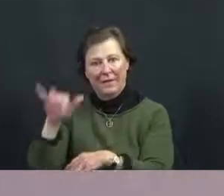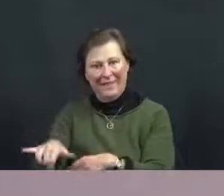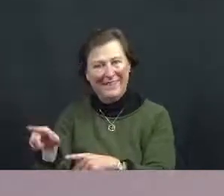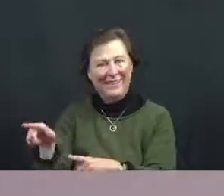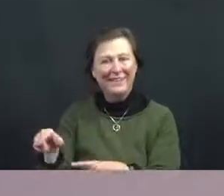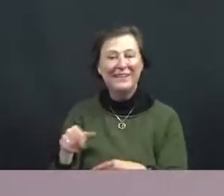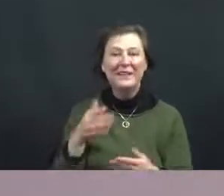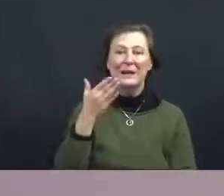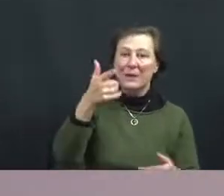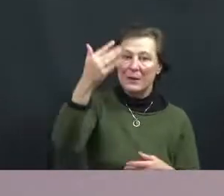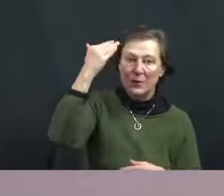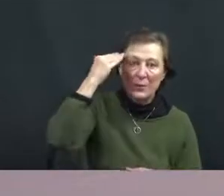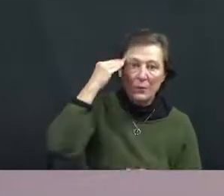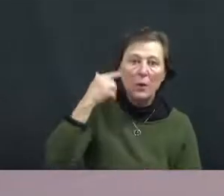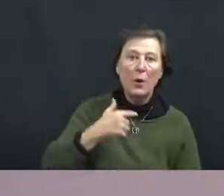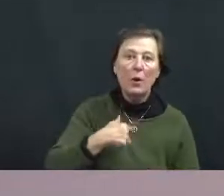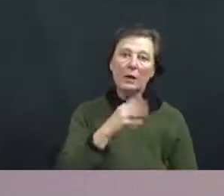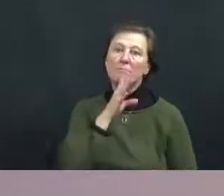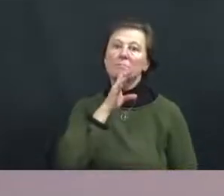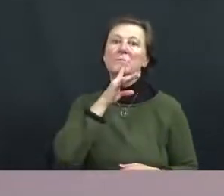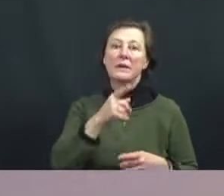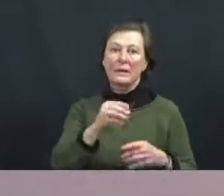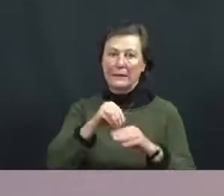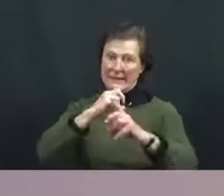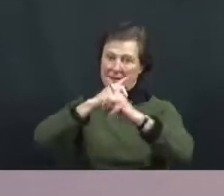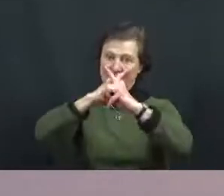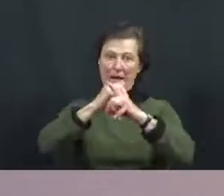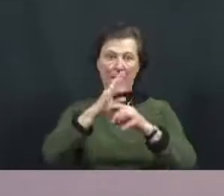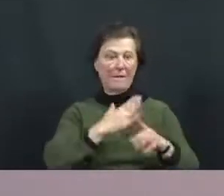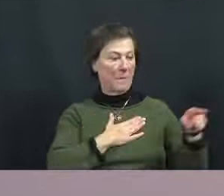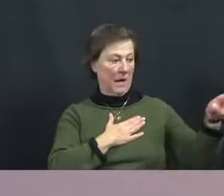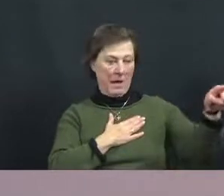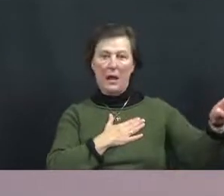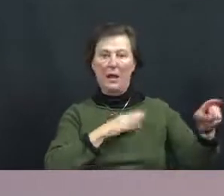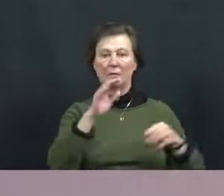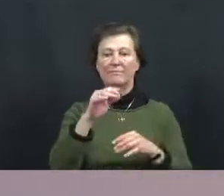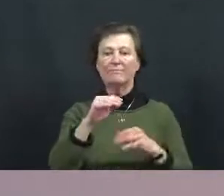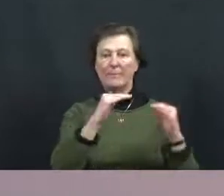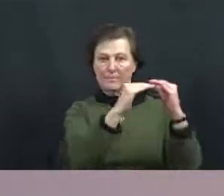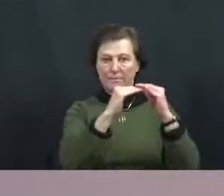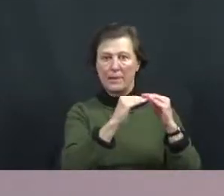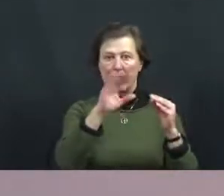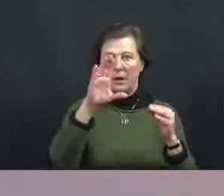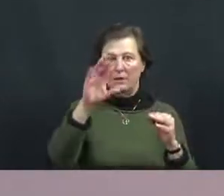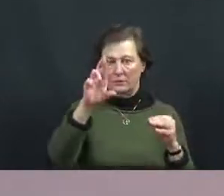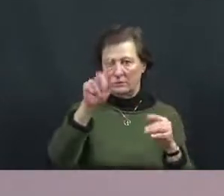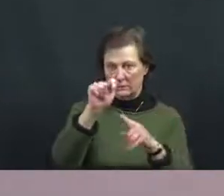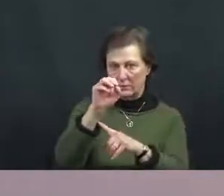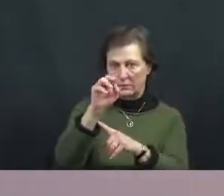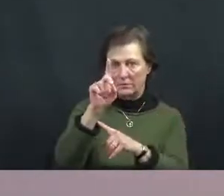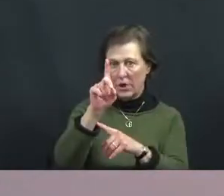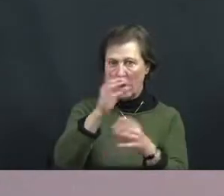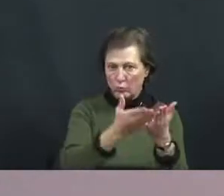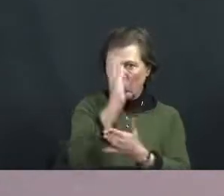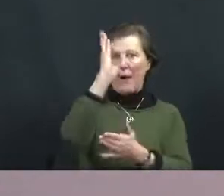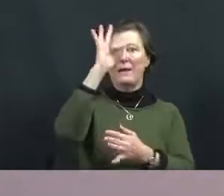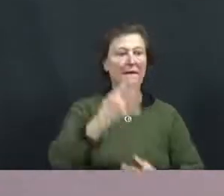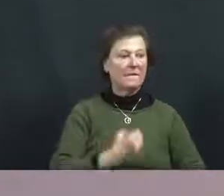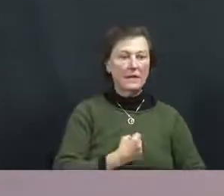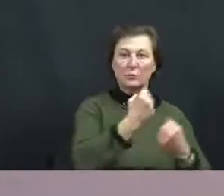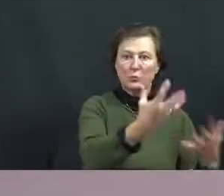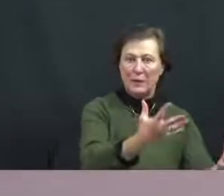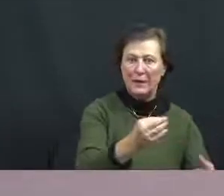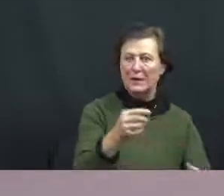You may know that I have spoken out in defense of my good colleague Todd's right of conscience and expression in the recent past, and you have